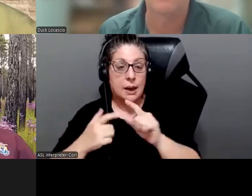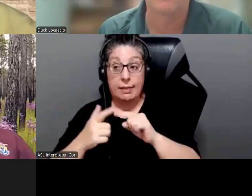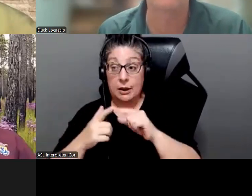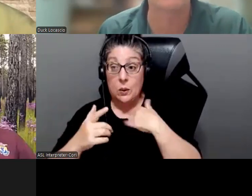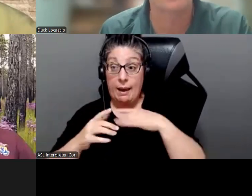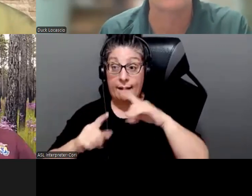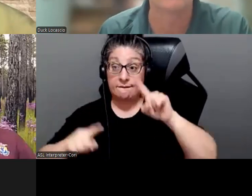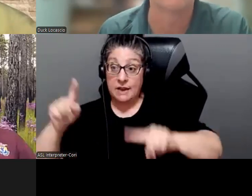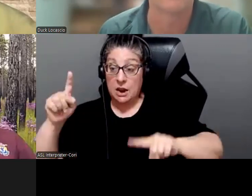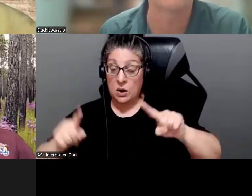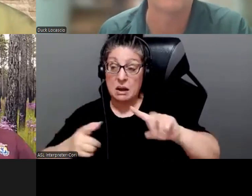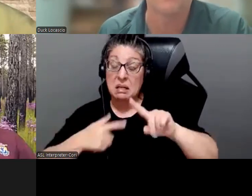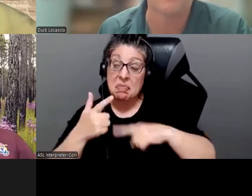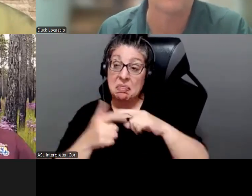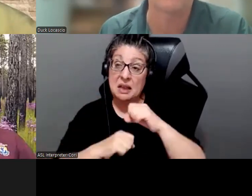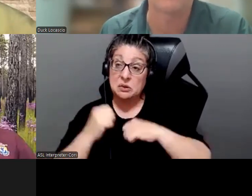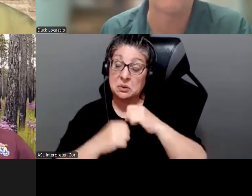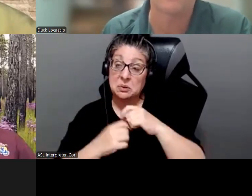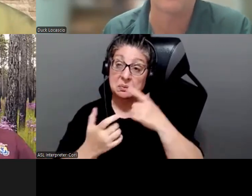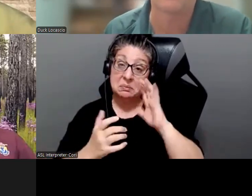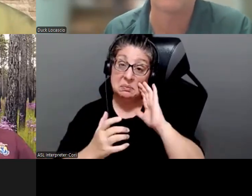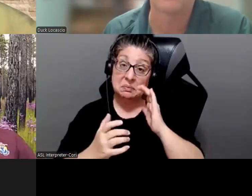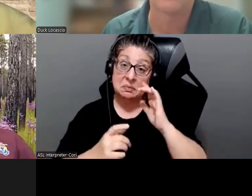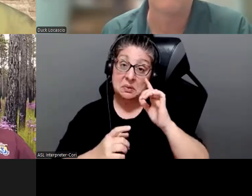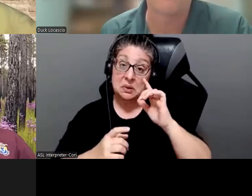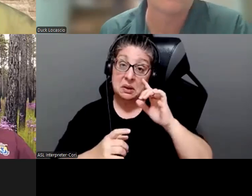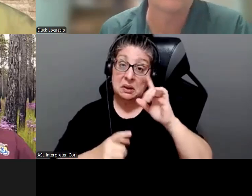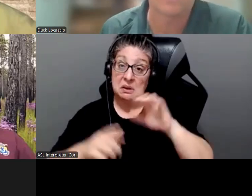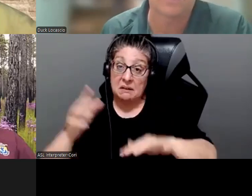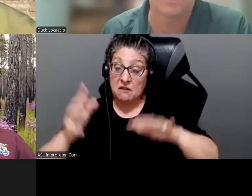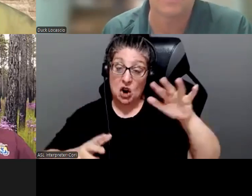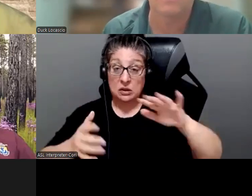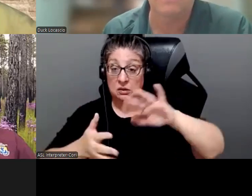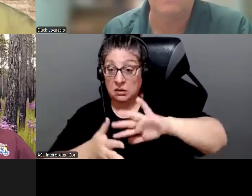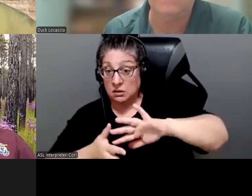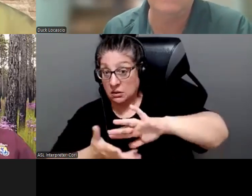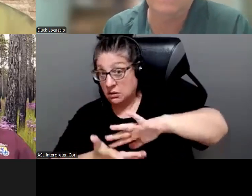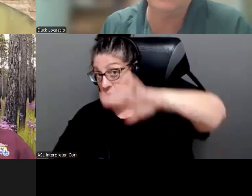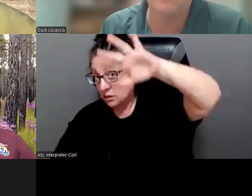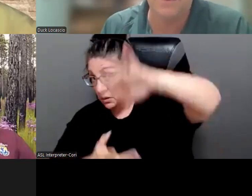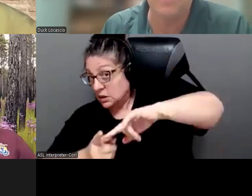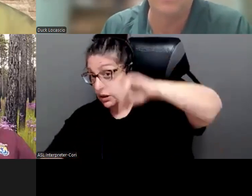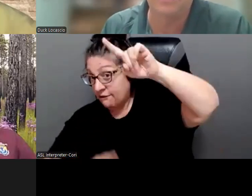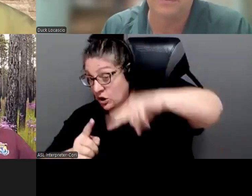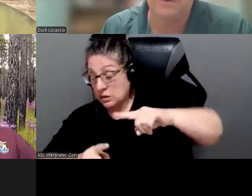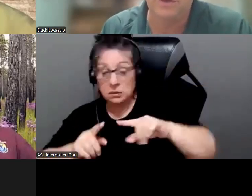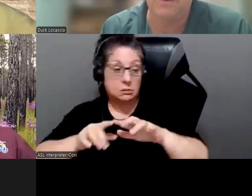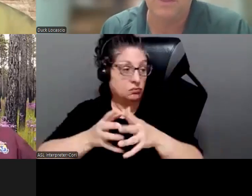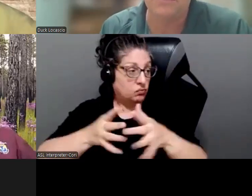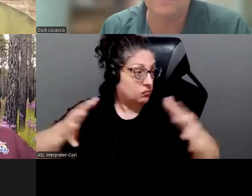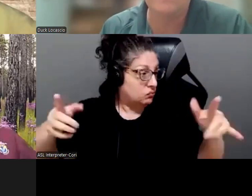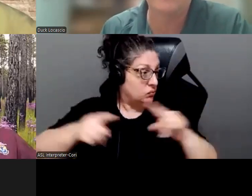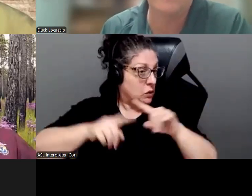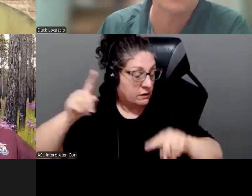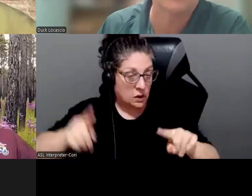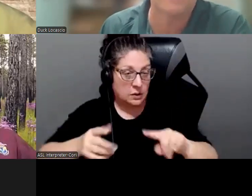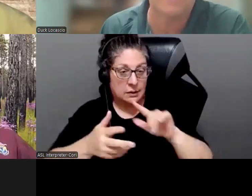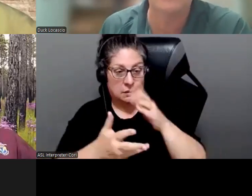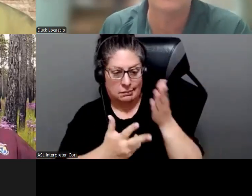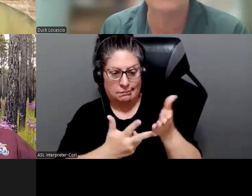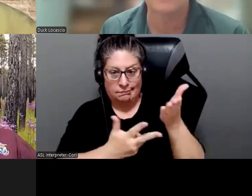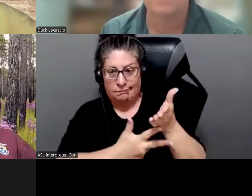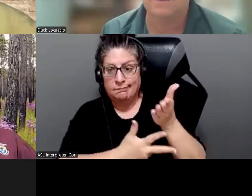fairly structurally diverse, both horizontal and vertical forest structure in each of those, three